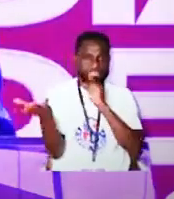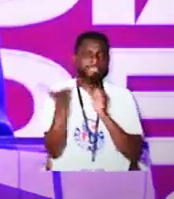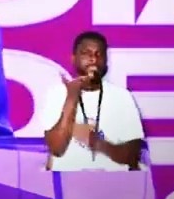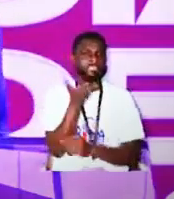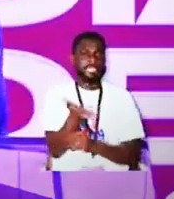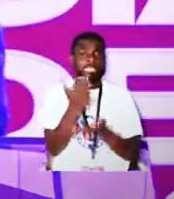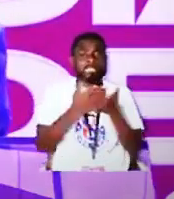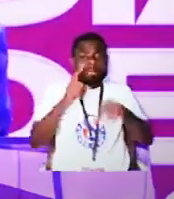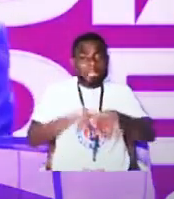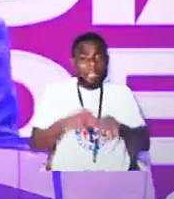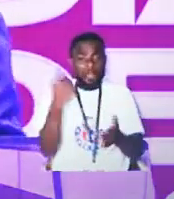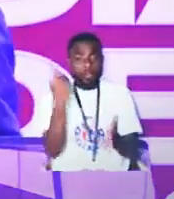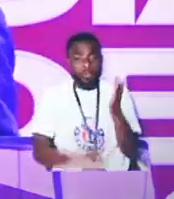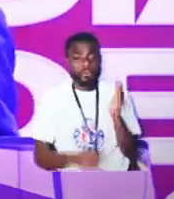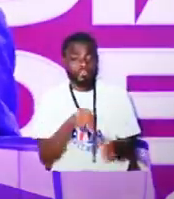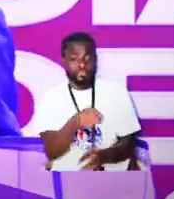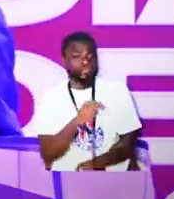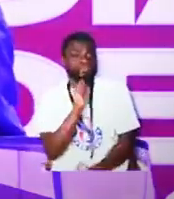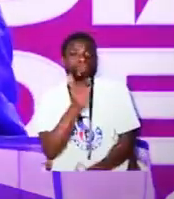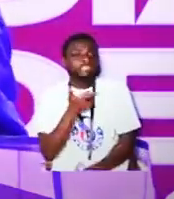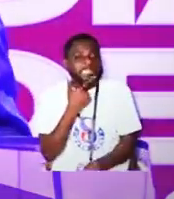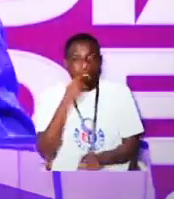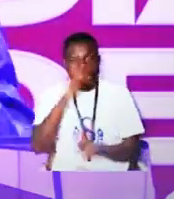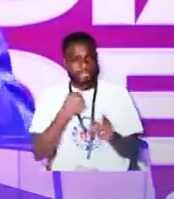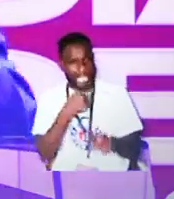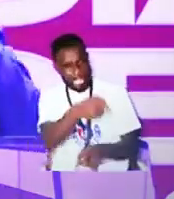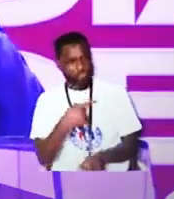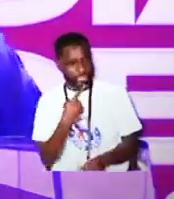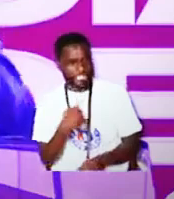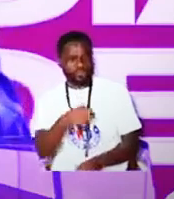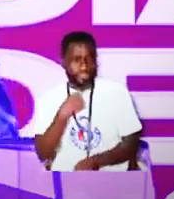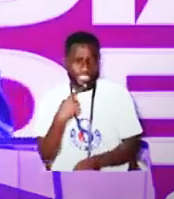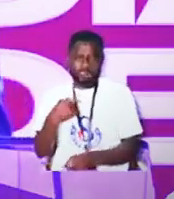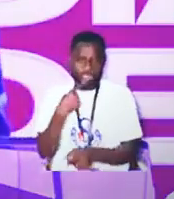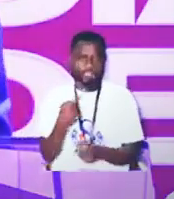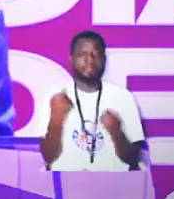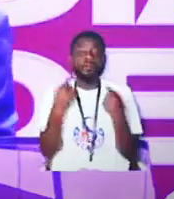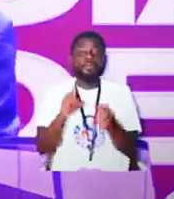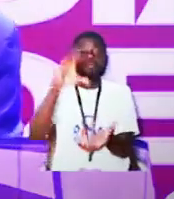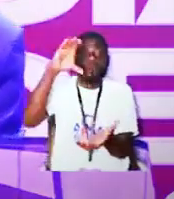not said, they will say you have said it. When you marry,